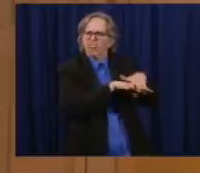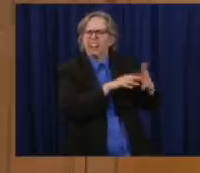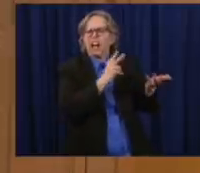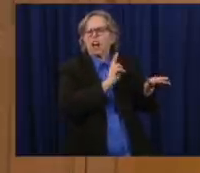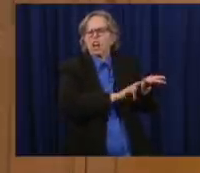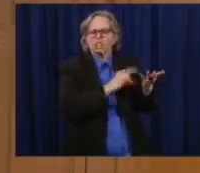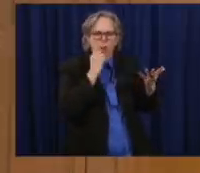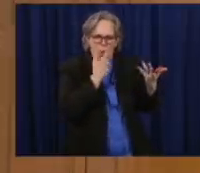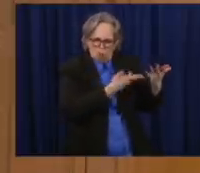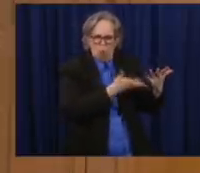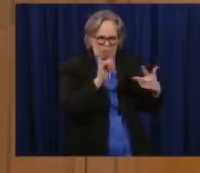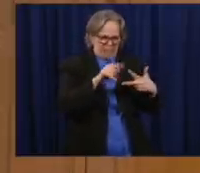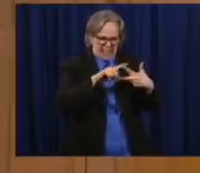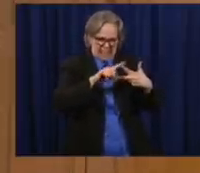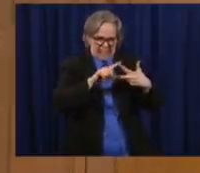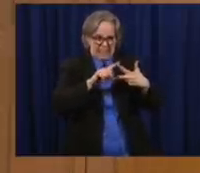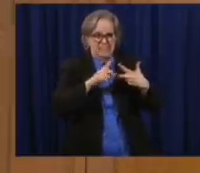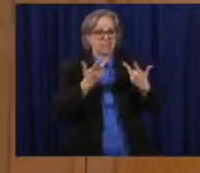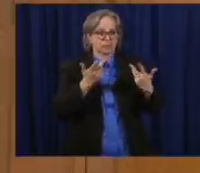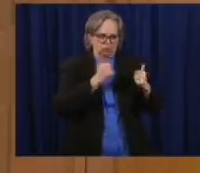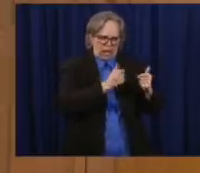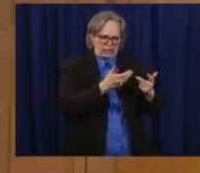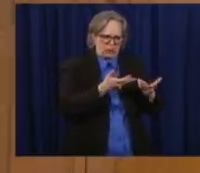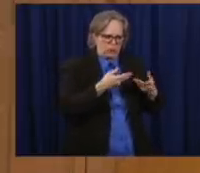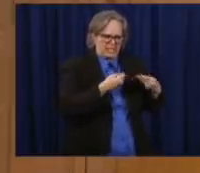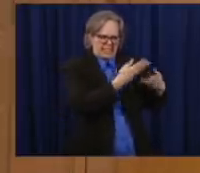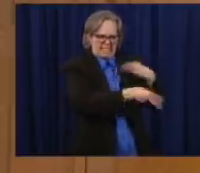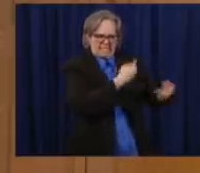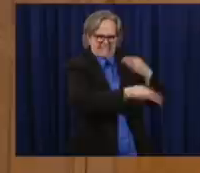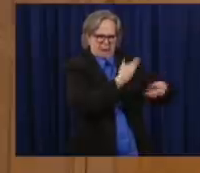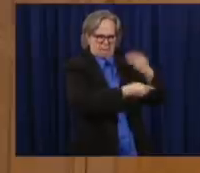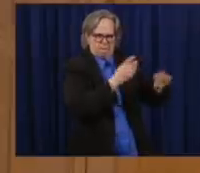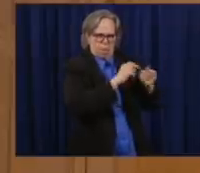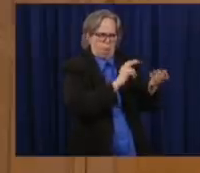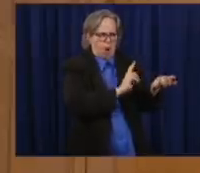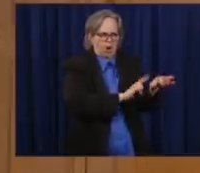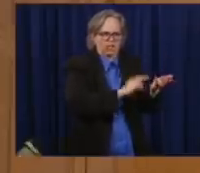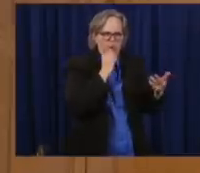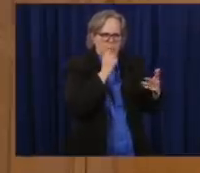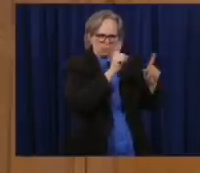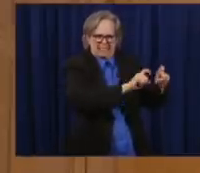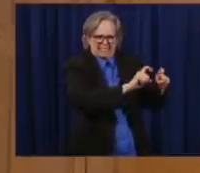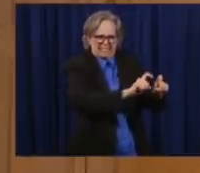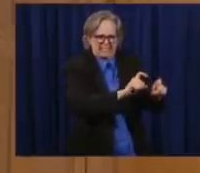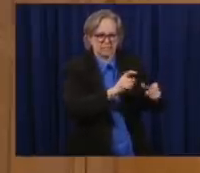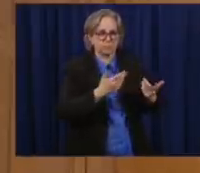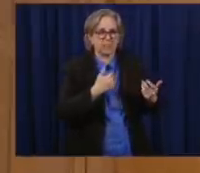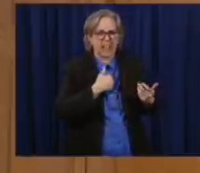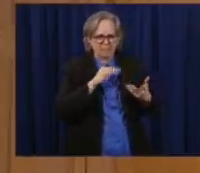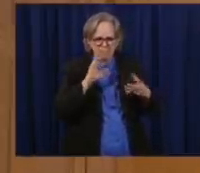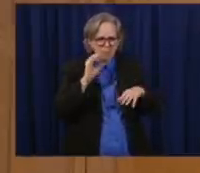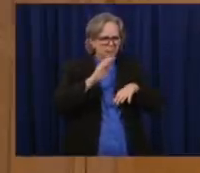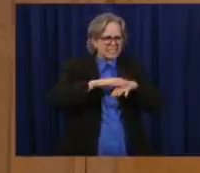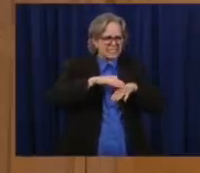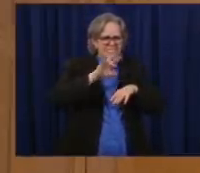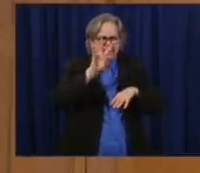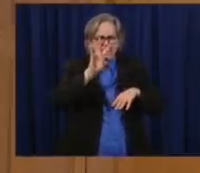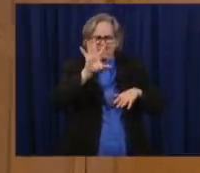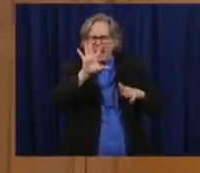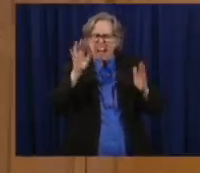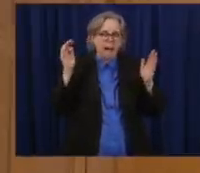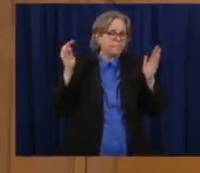testing into nursing homes. And, we have over 75,000 people living in a nursing home or assisted